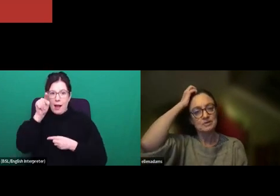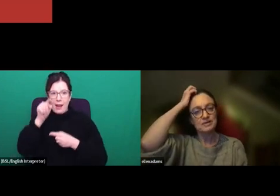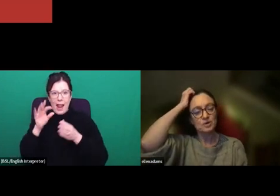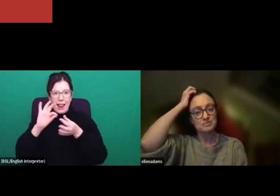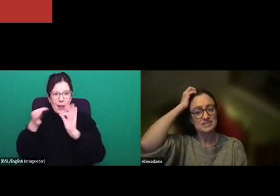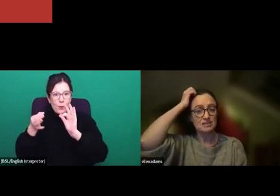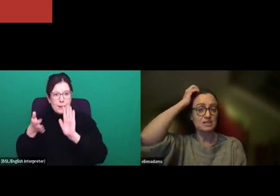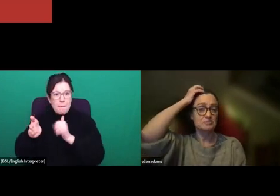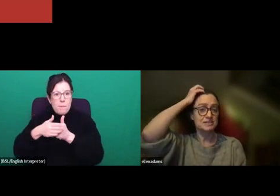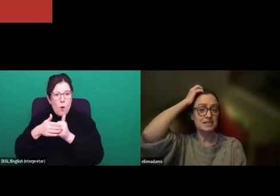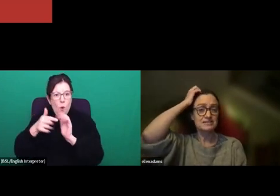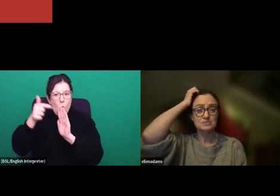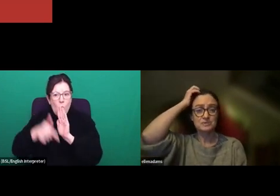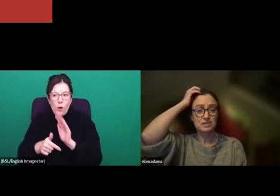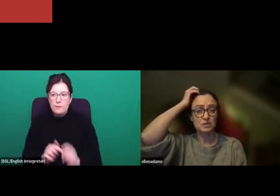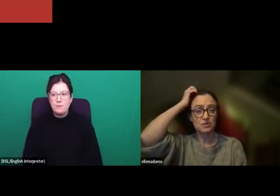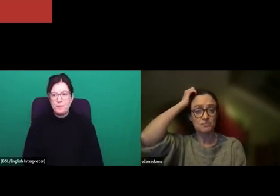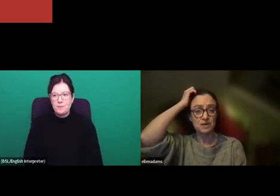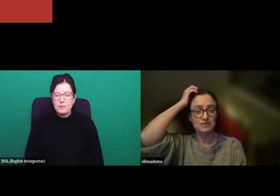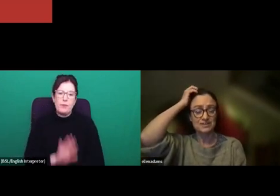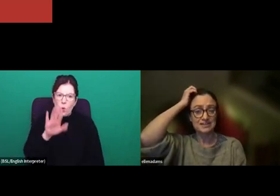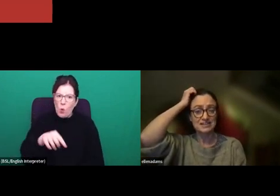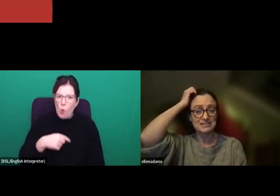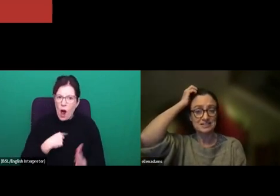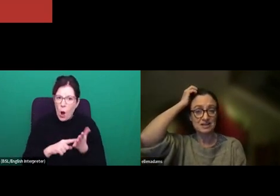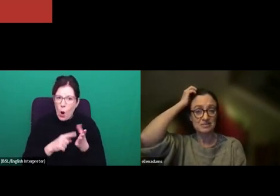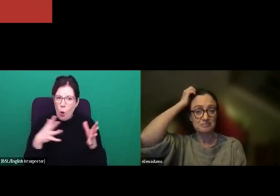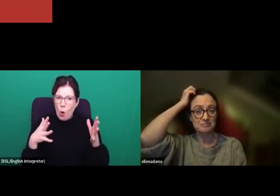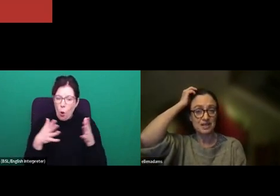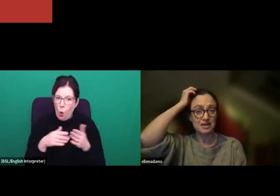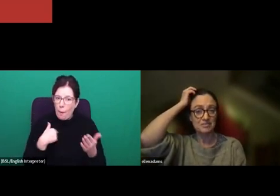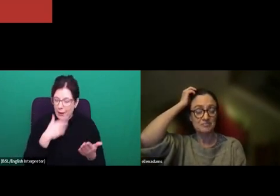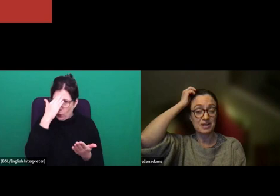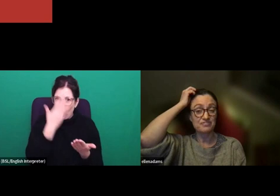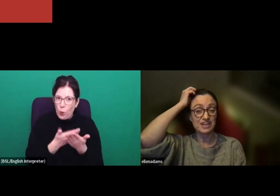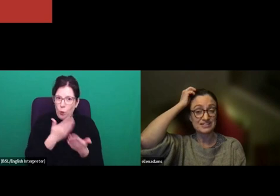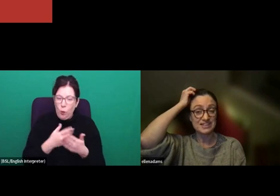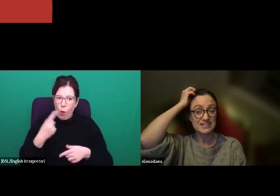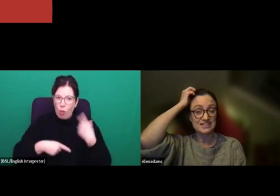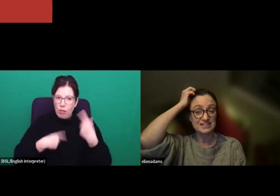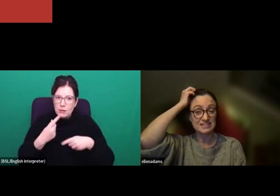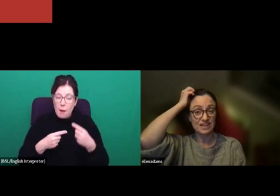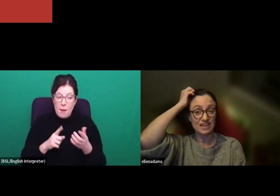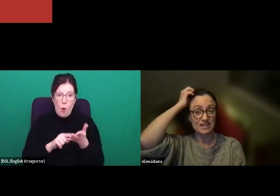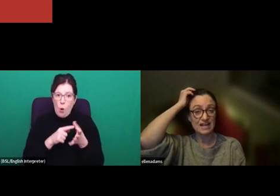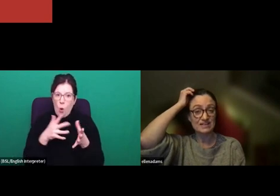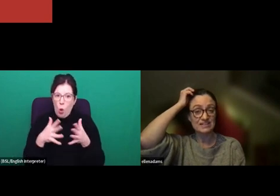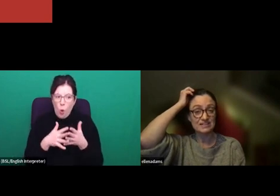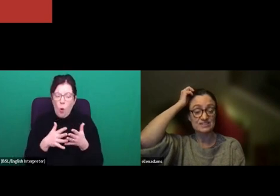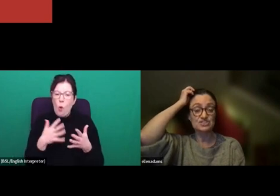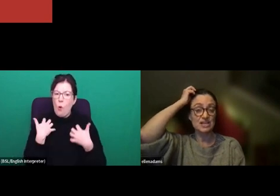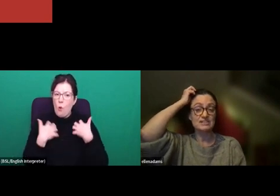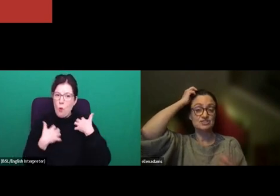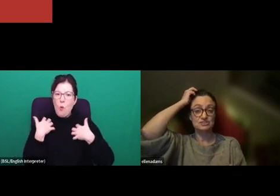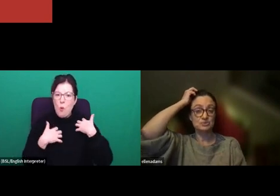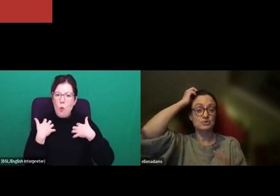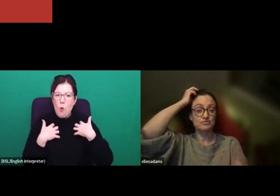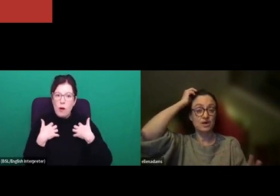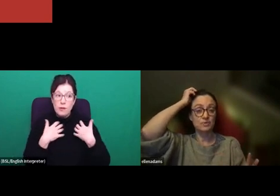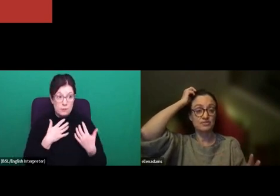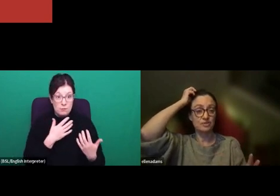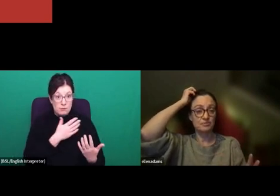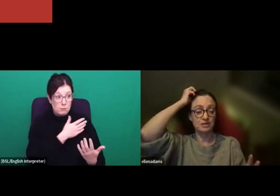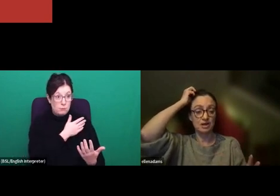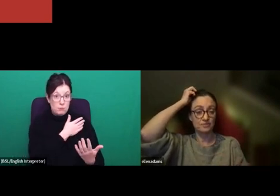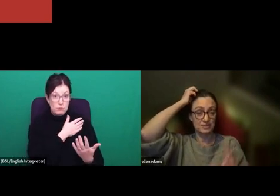A little bit of law. I'm slightly obsessed with the law. I think it's a fascinating thing. And it's changed